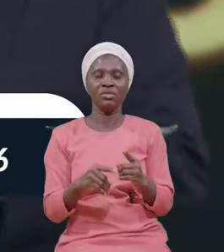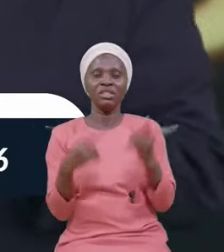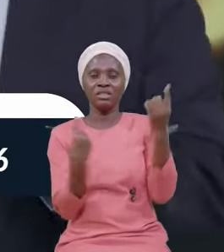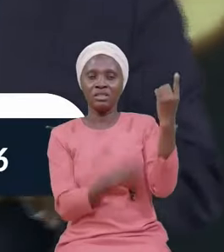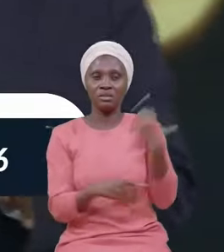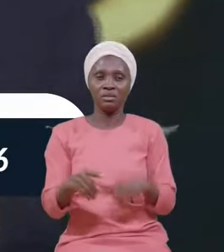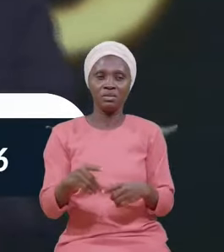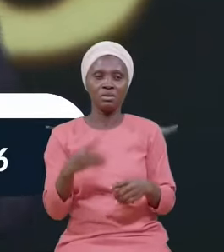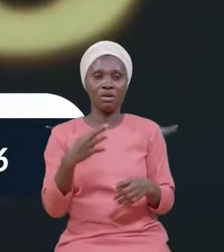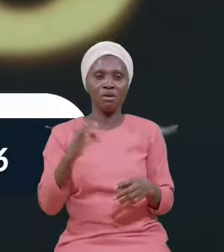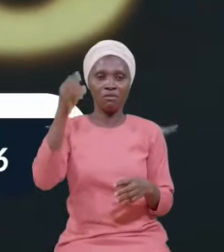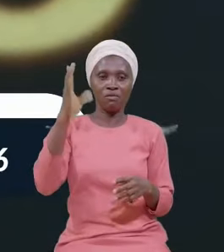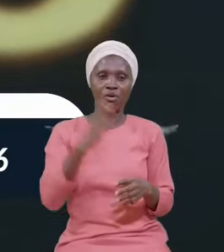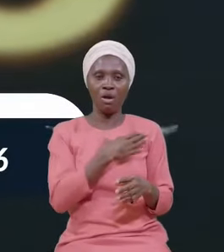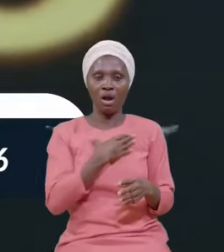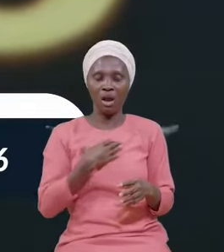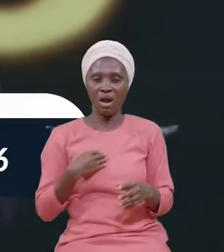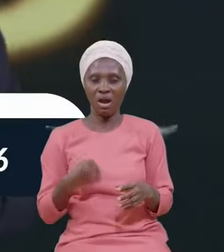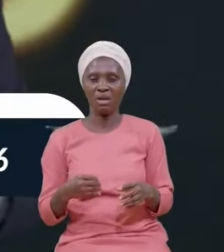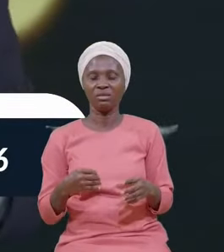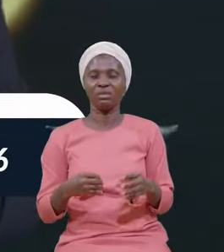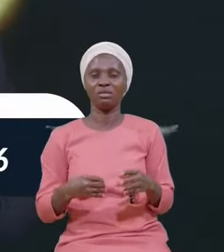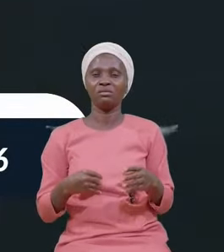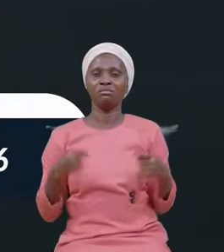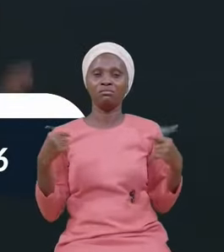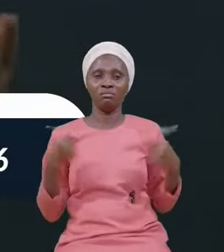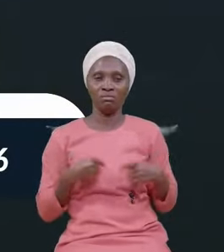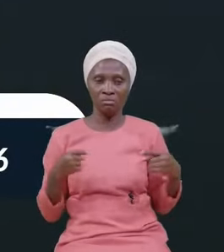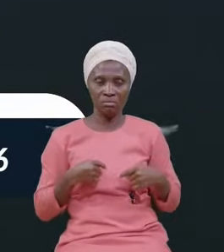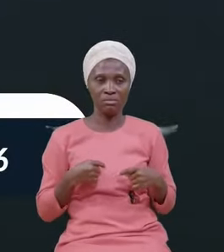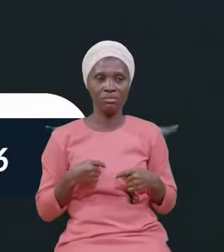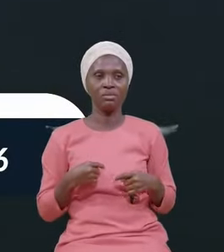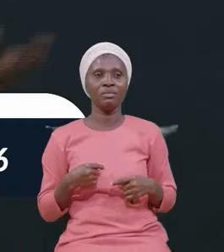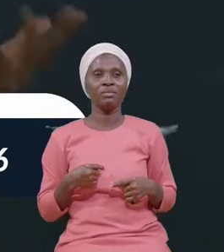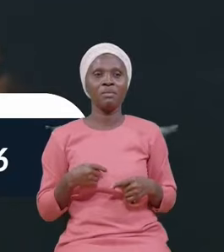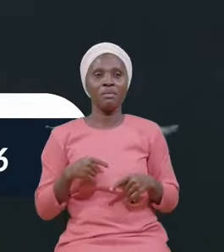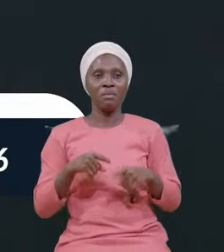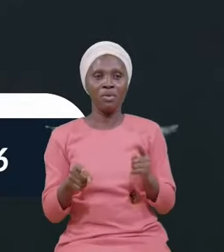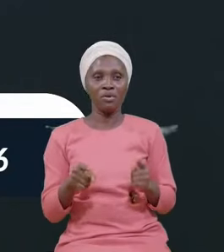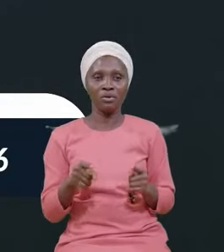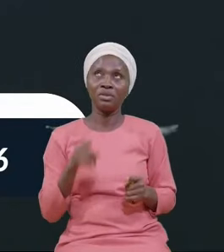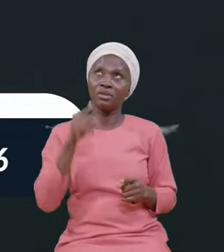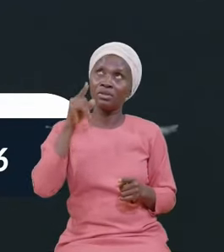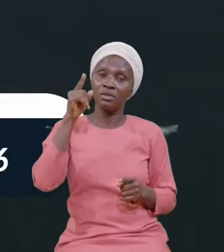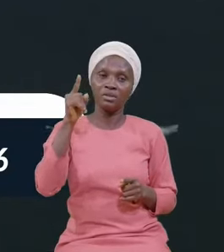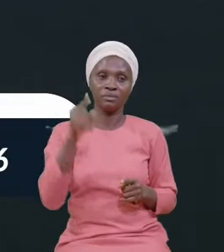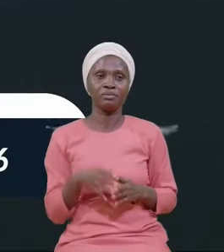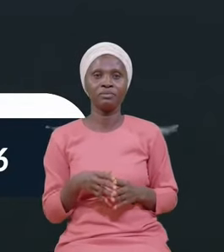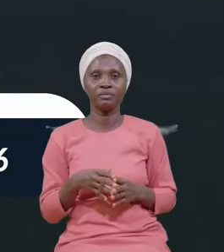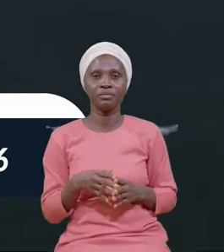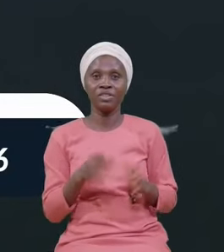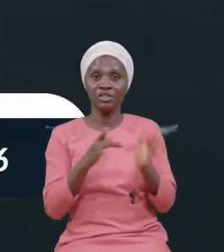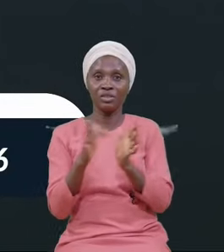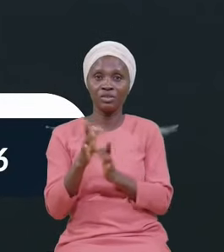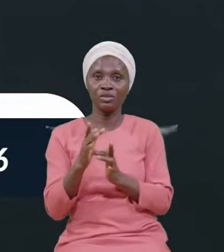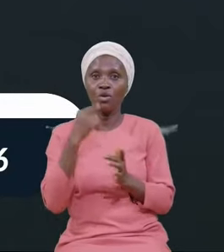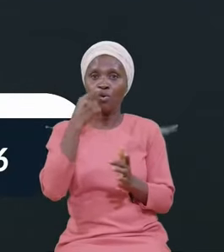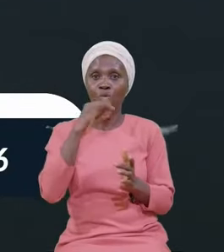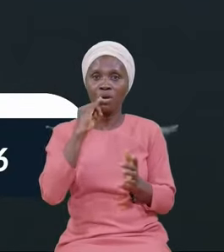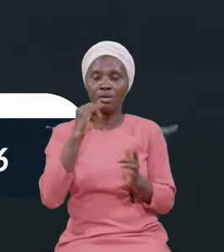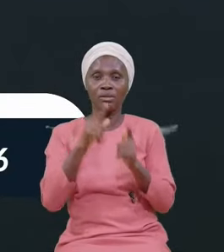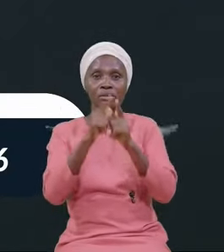says but he he Jesus he the one who is Great Mighty